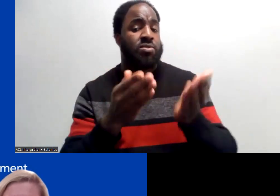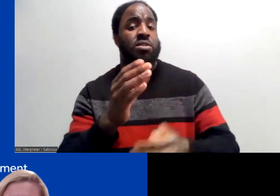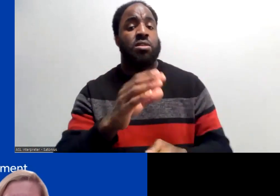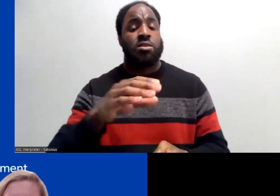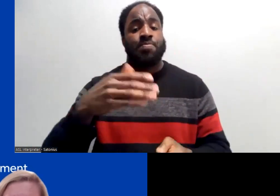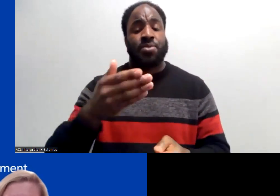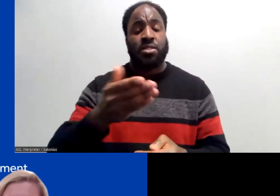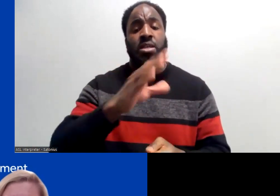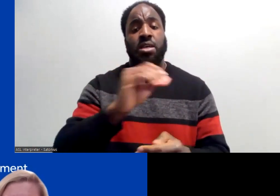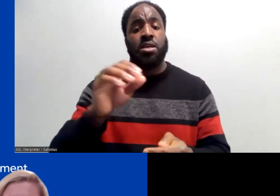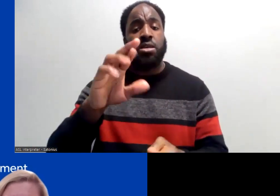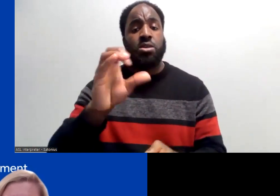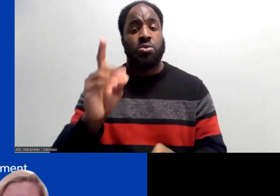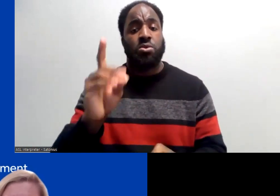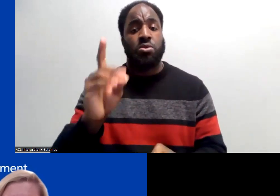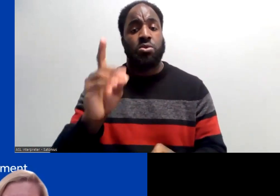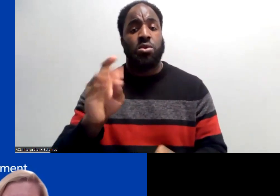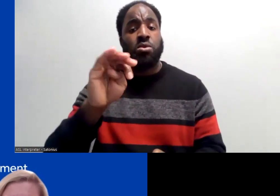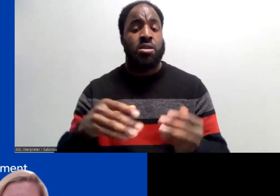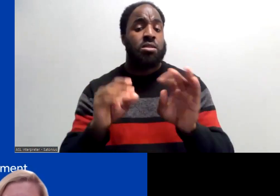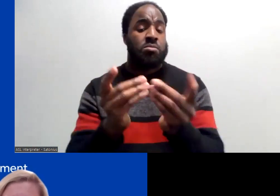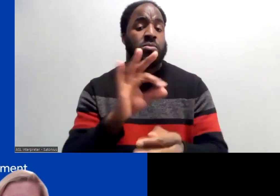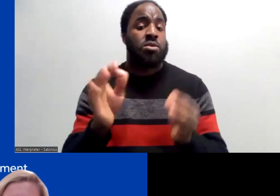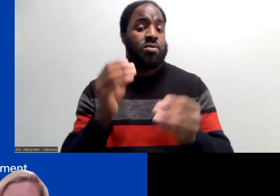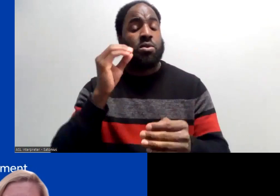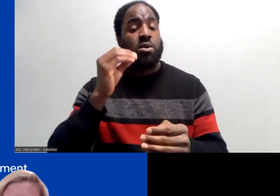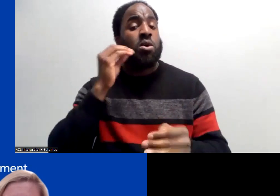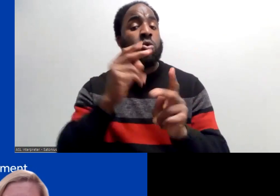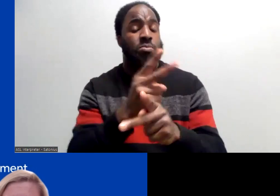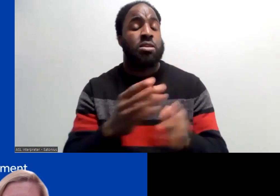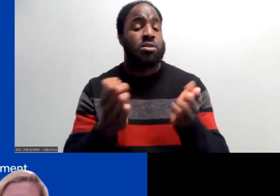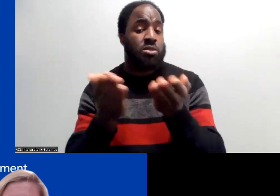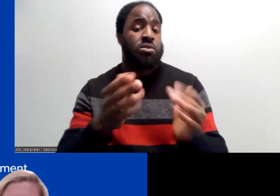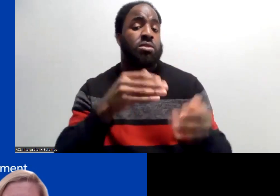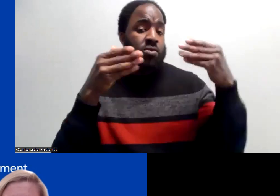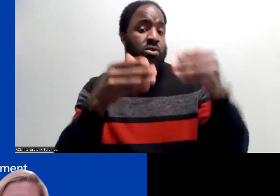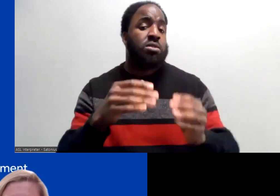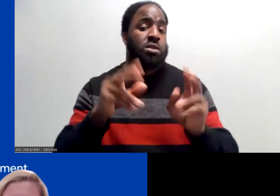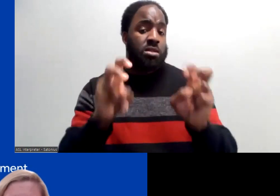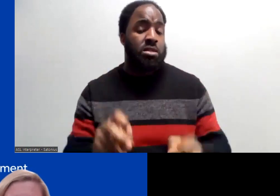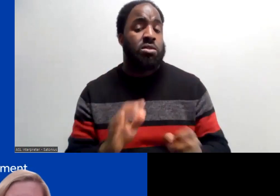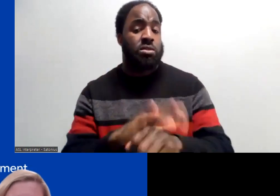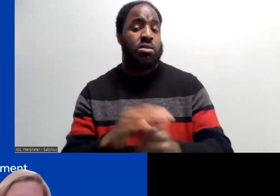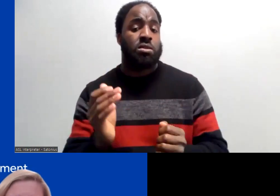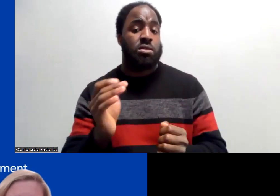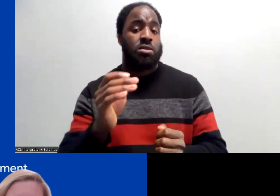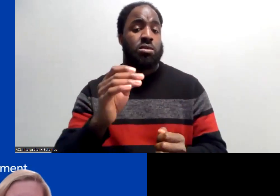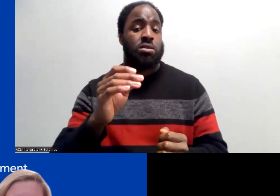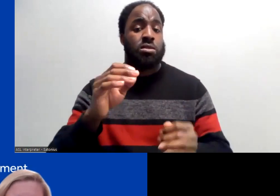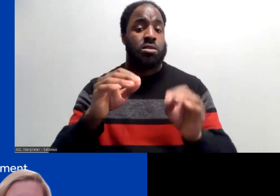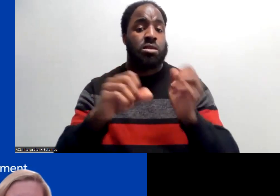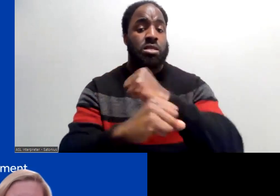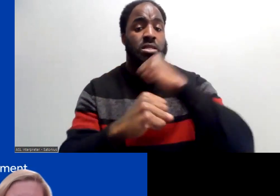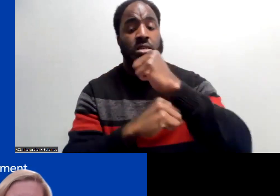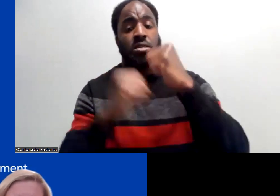Roadmap. The Department of Healthcare Services is focusing their analysis on the infrastructure